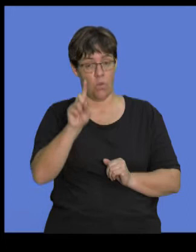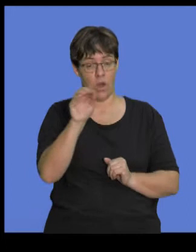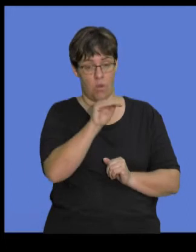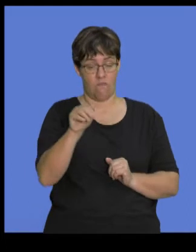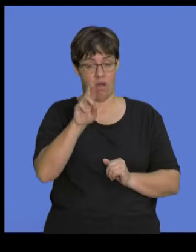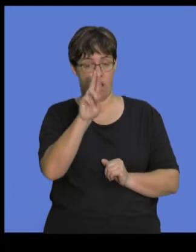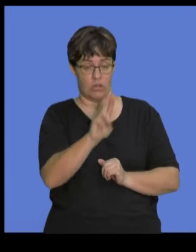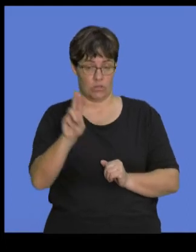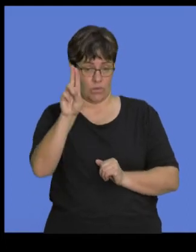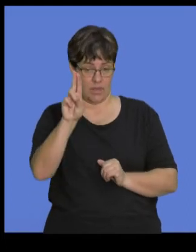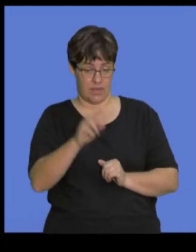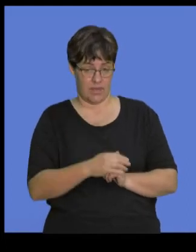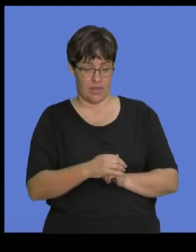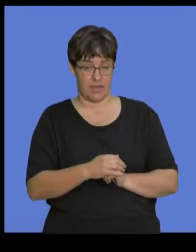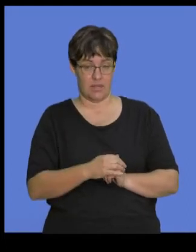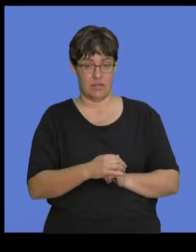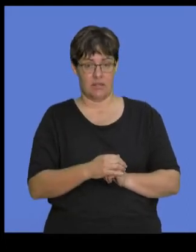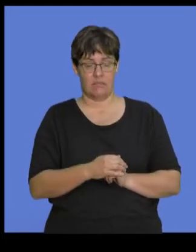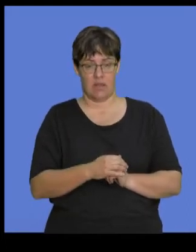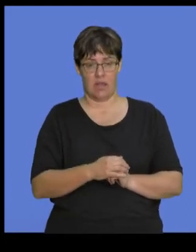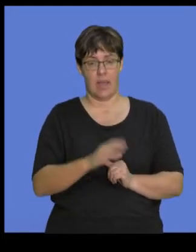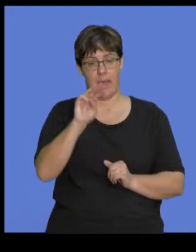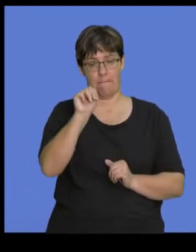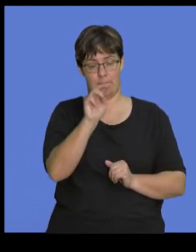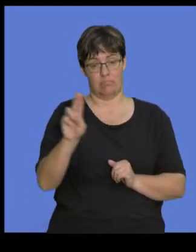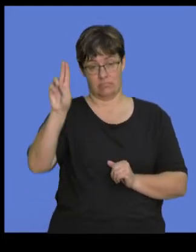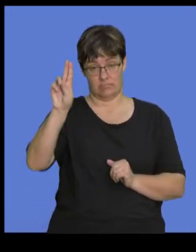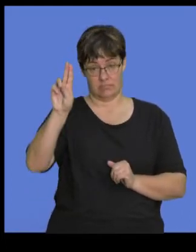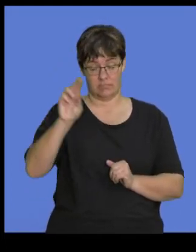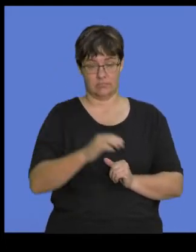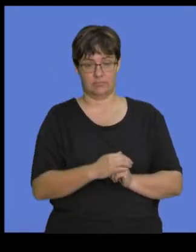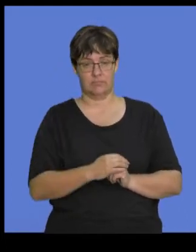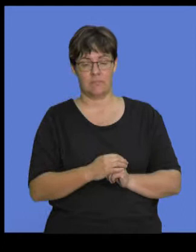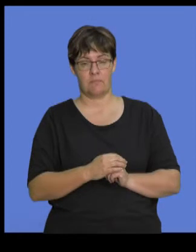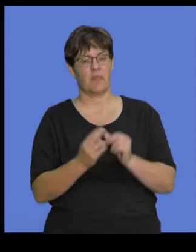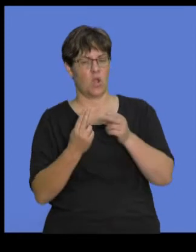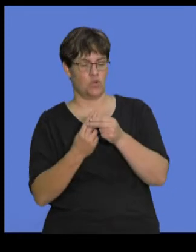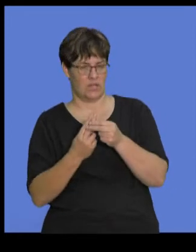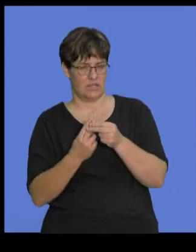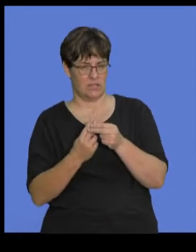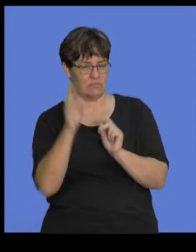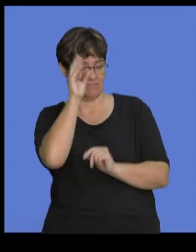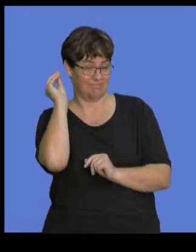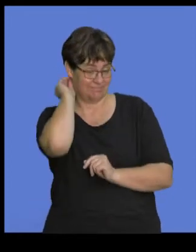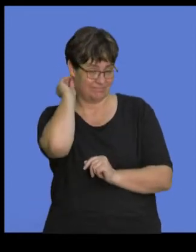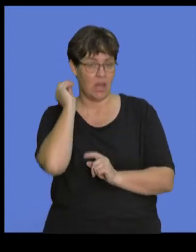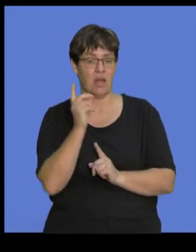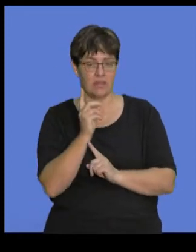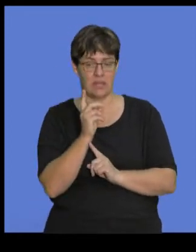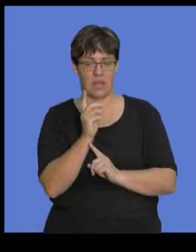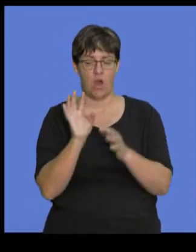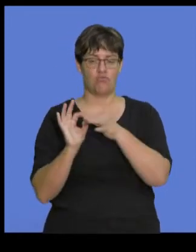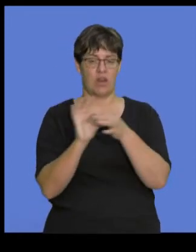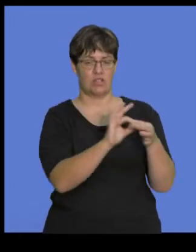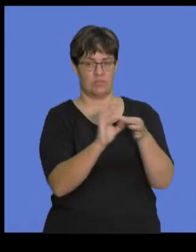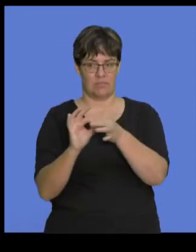1 over R squared, okay? This is per square meter, okay? Those are the units. Take note of that. And then there is a